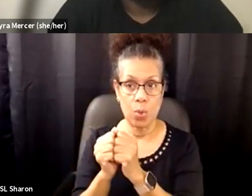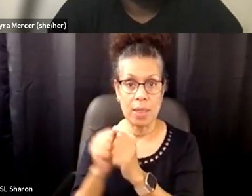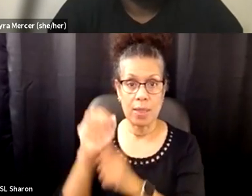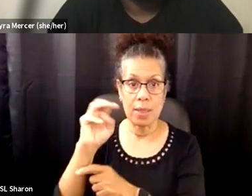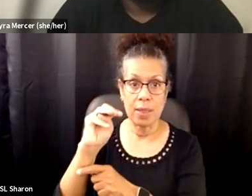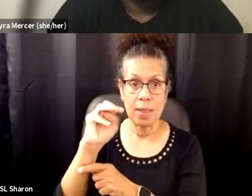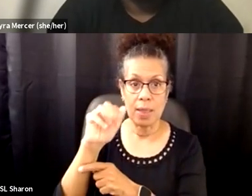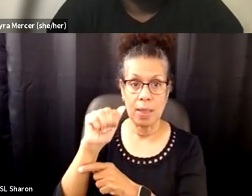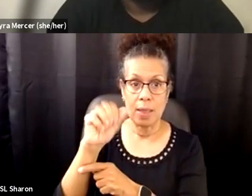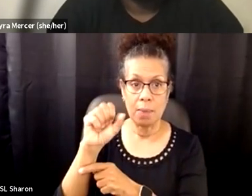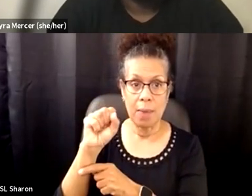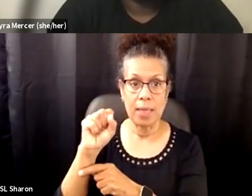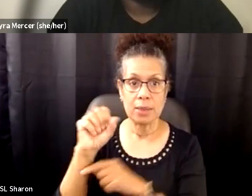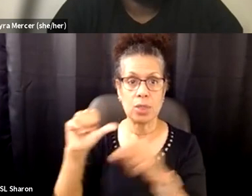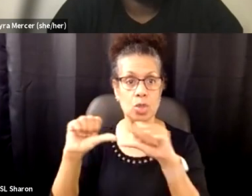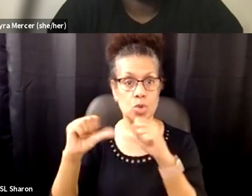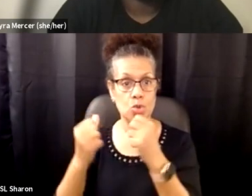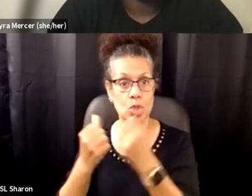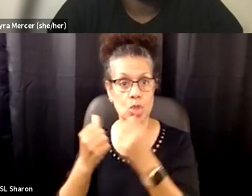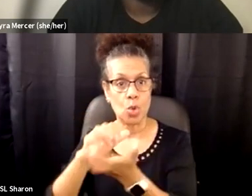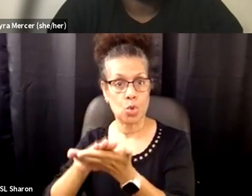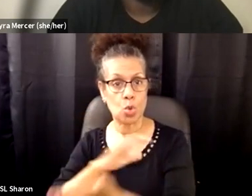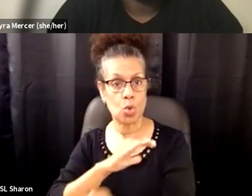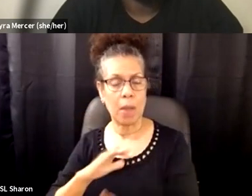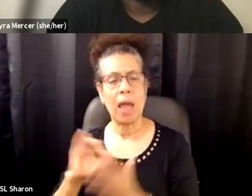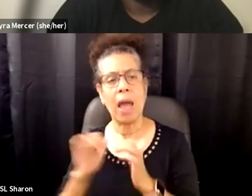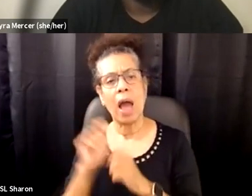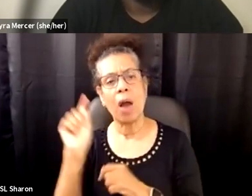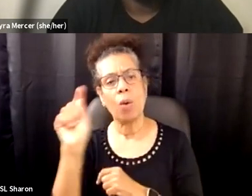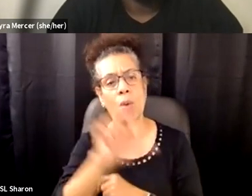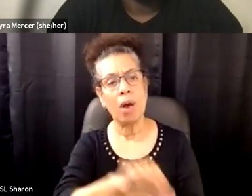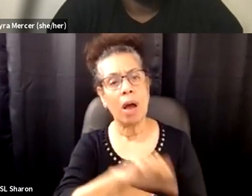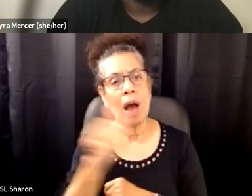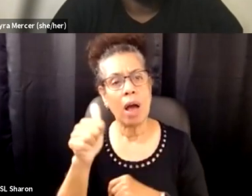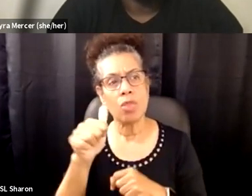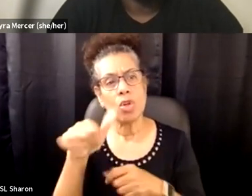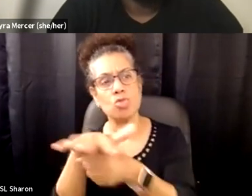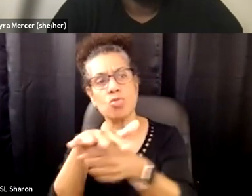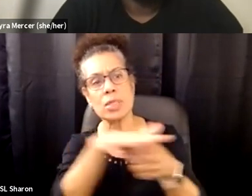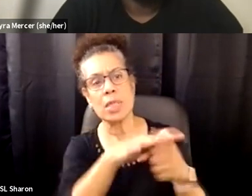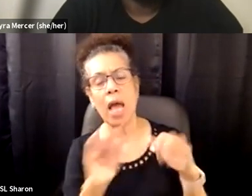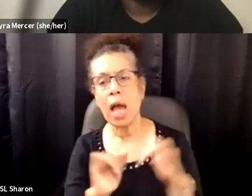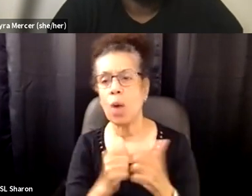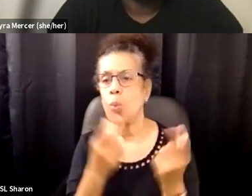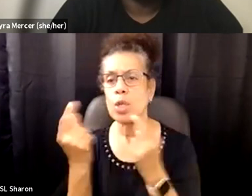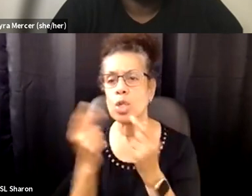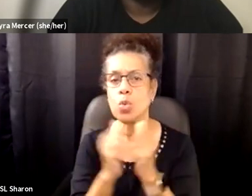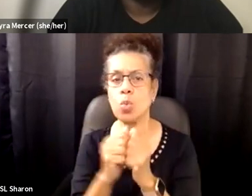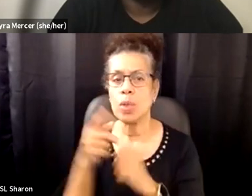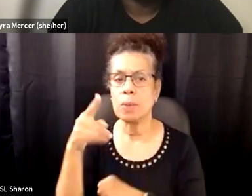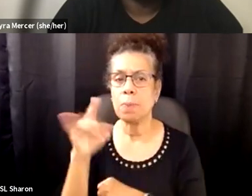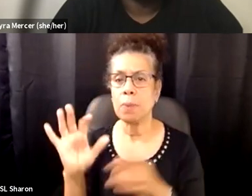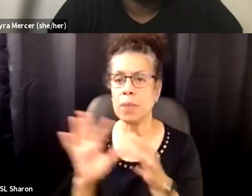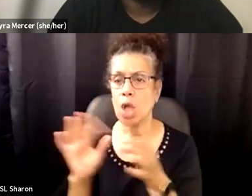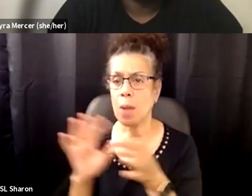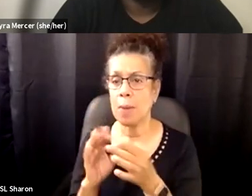association of school committees is how other districts have managed um public comment and maybe there will